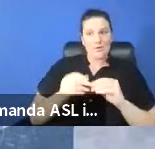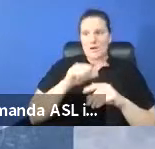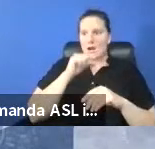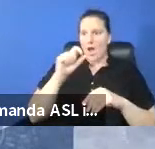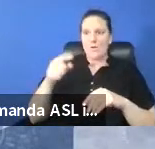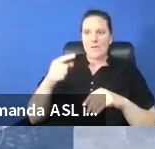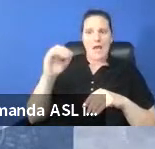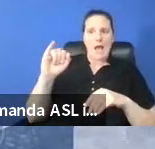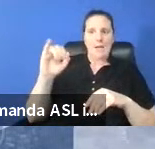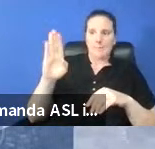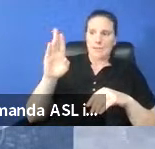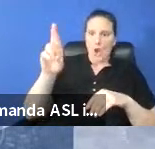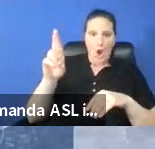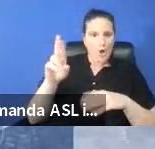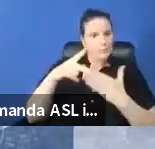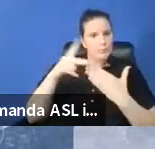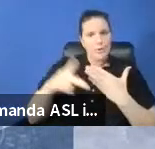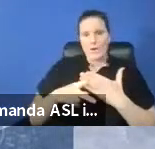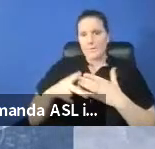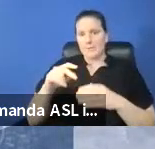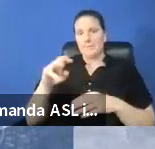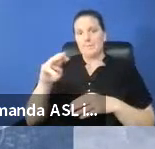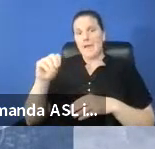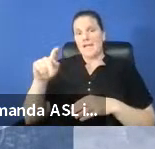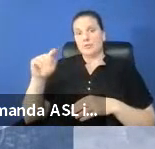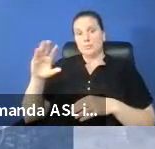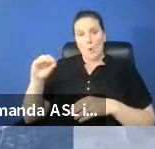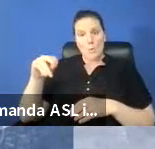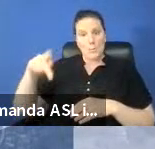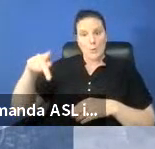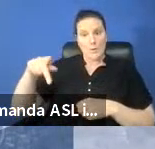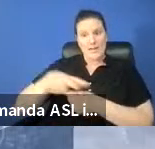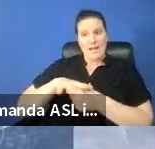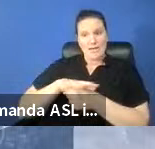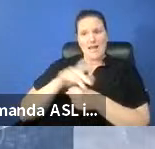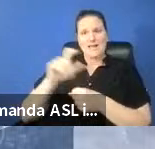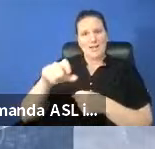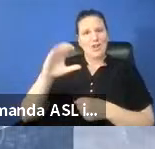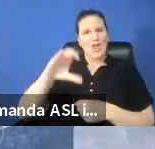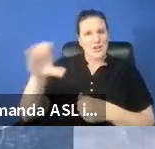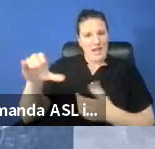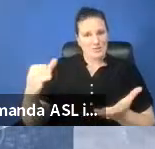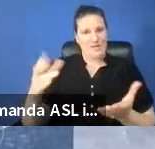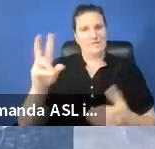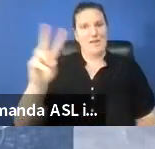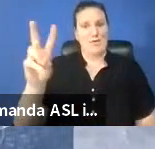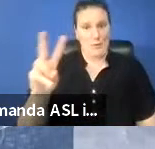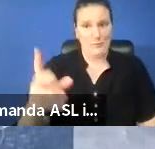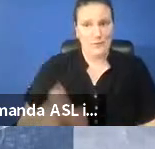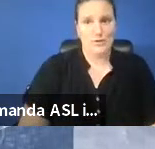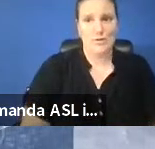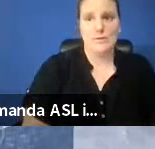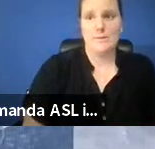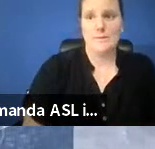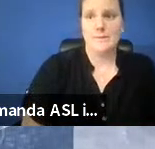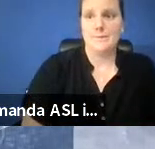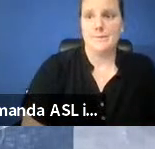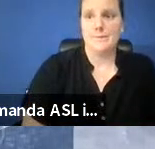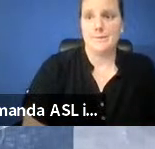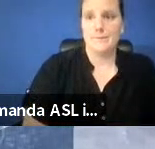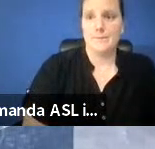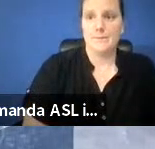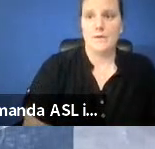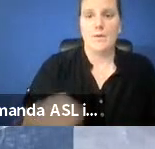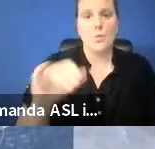IBR program and the Metro Portland area. I need Clark County or Vancouver called out with